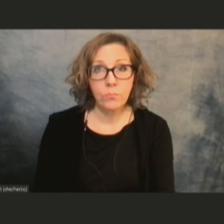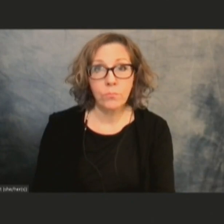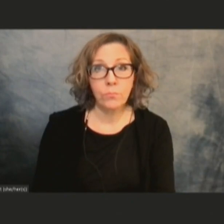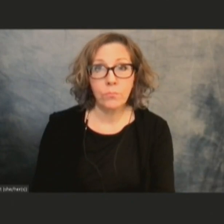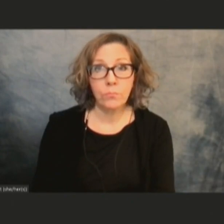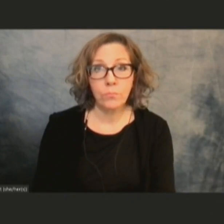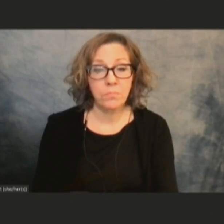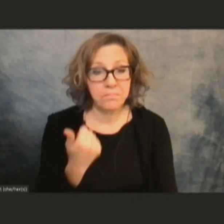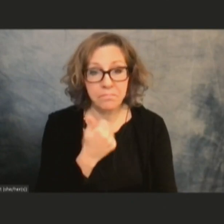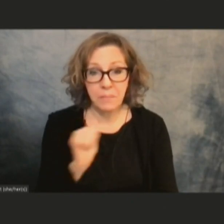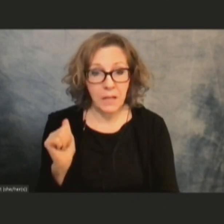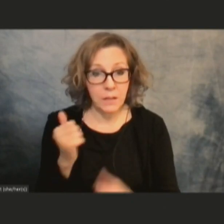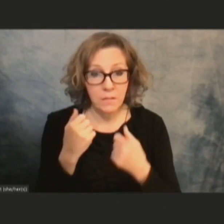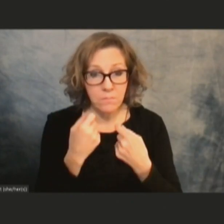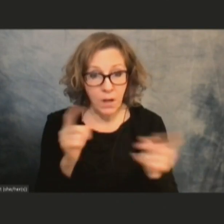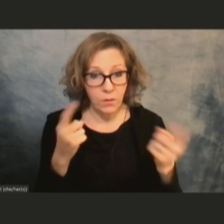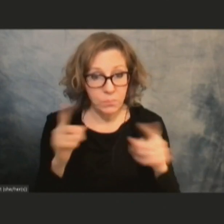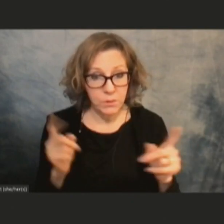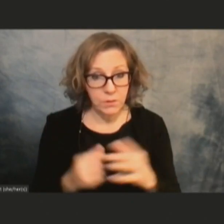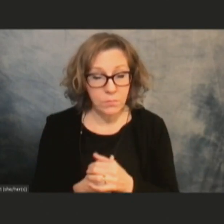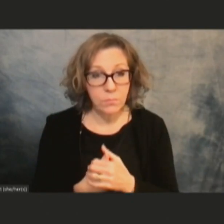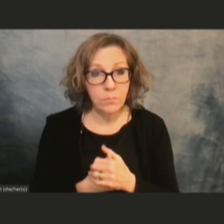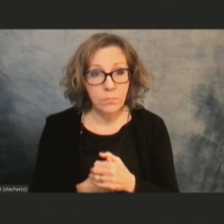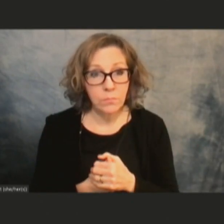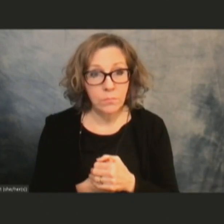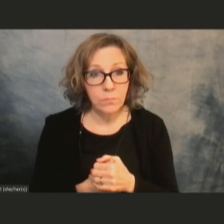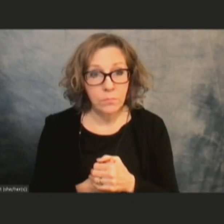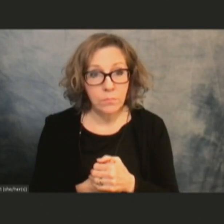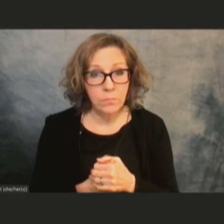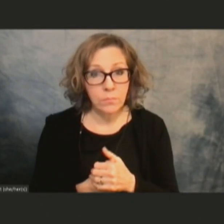Are there any announcements? Anything?